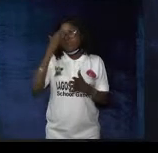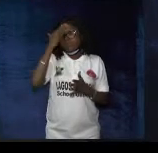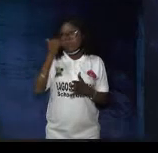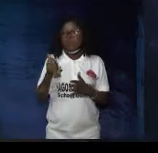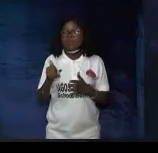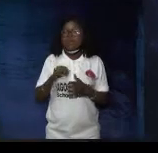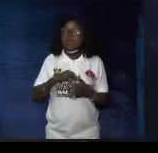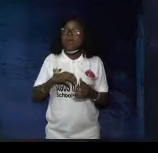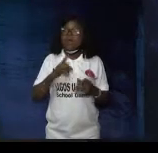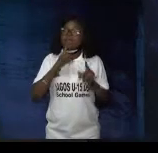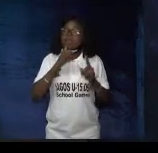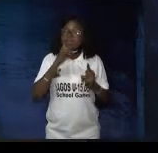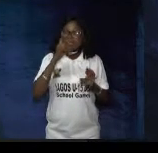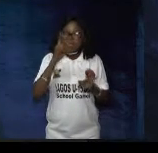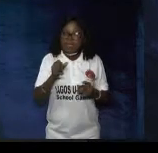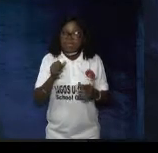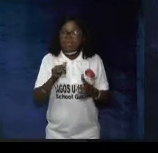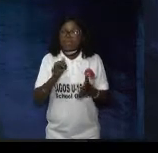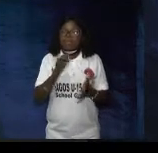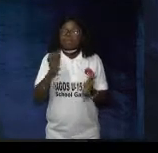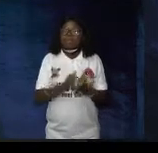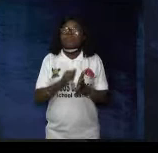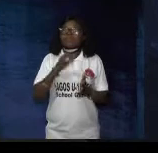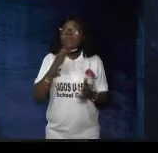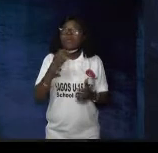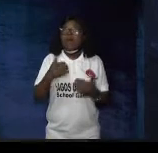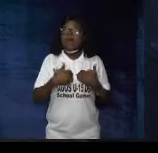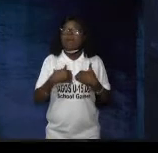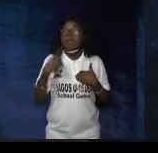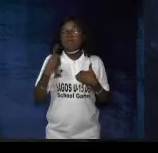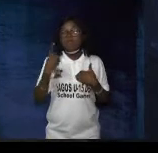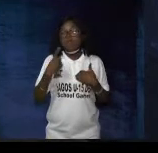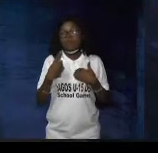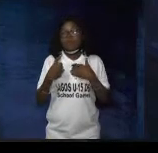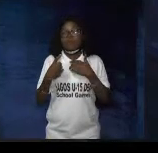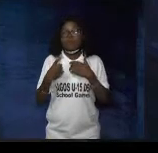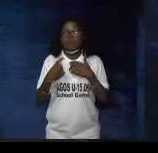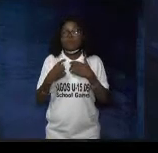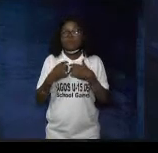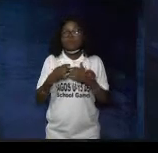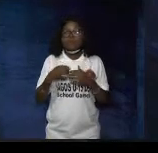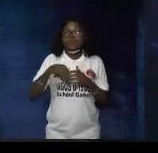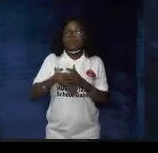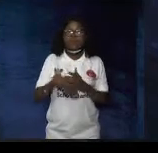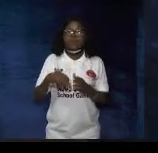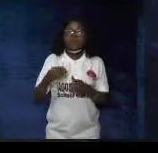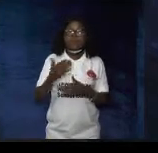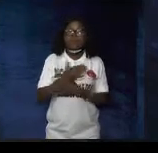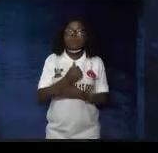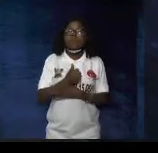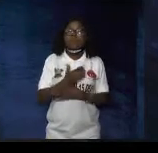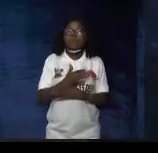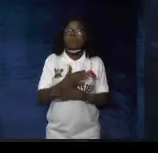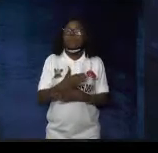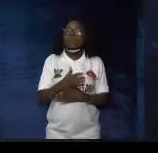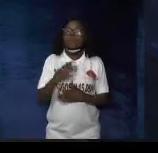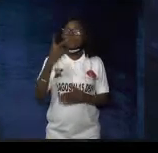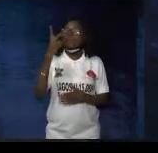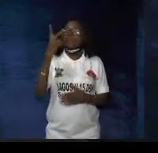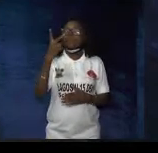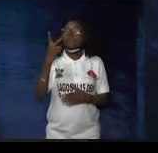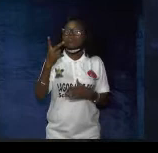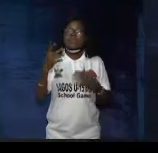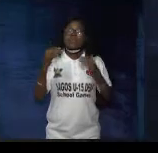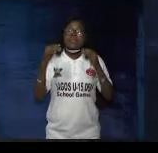black one that I have drawn for you here. And that is why an isosceles triangle has just one line of symmetry that runs down in between